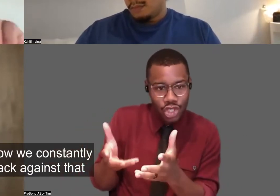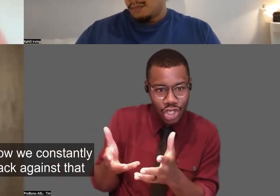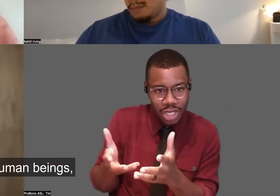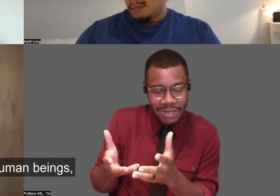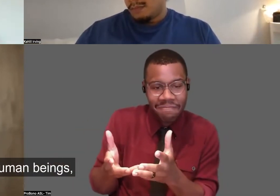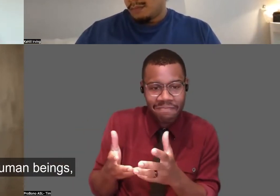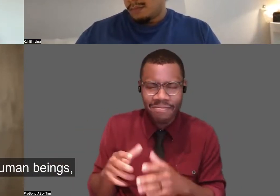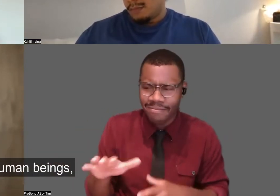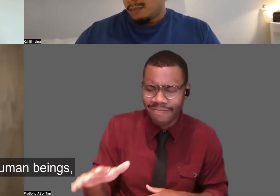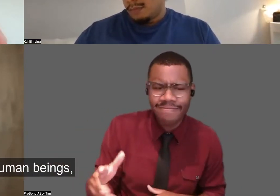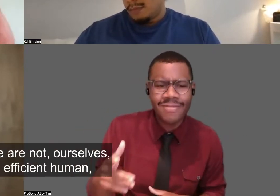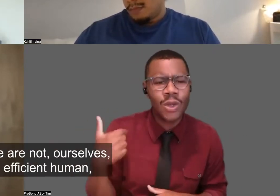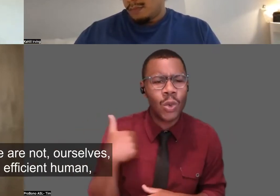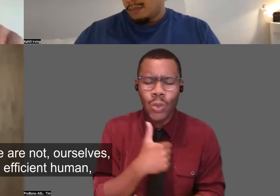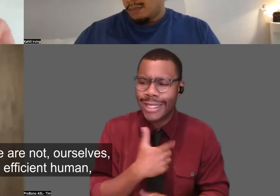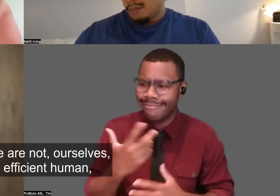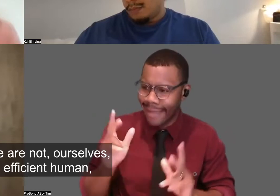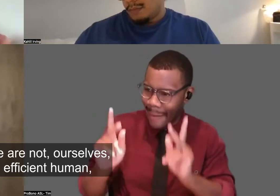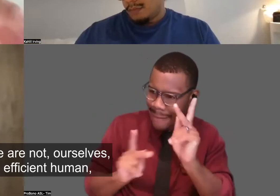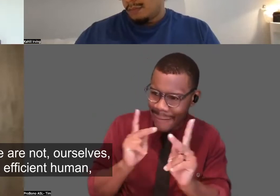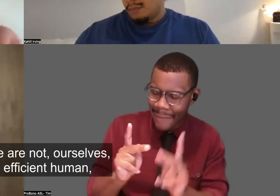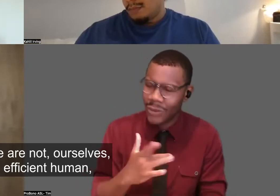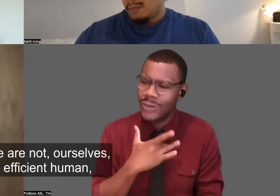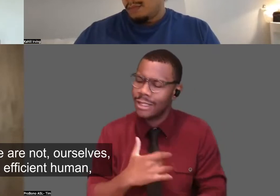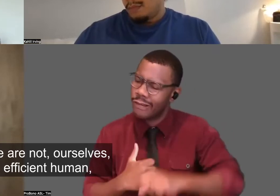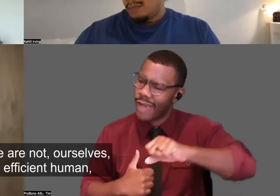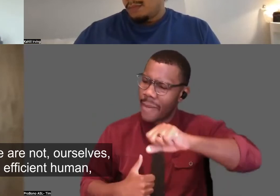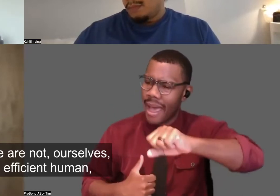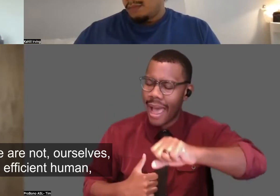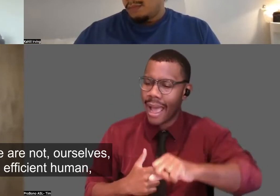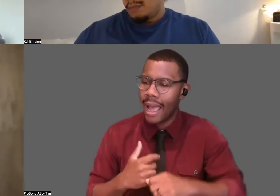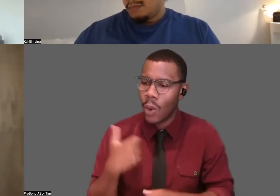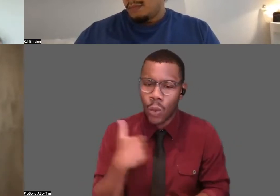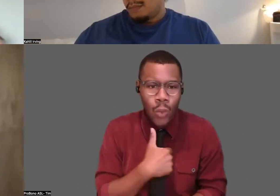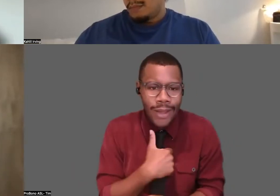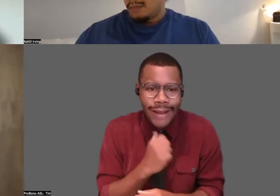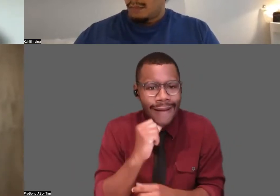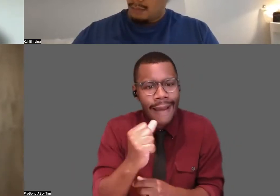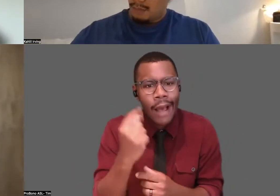against that as human beings, because we are not ourselves rational, efficient human